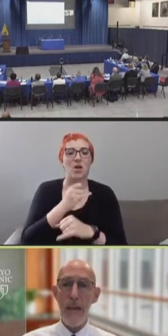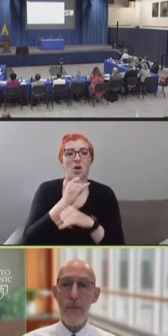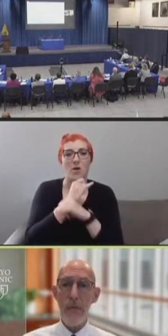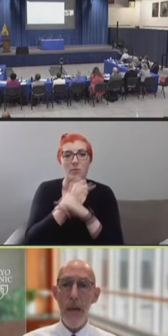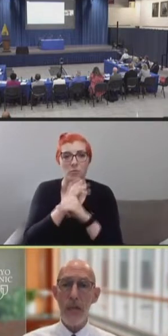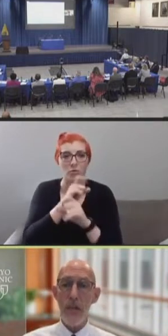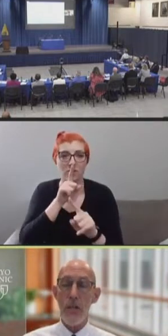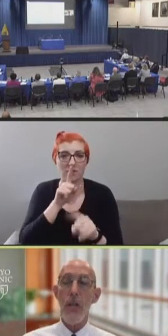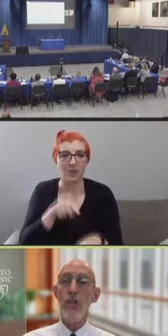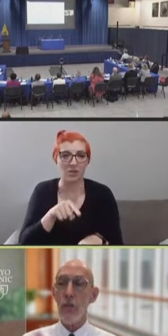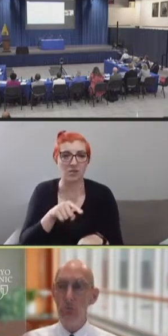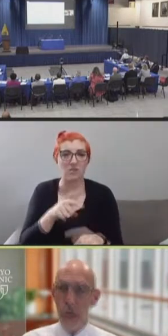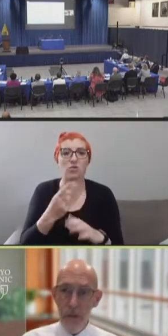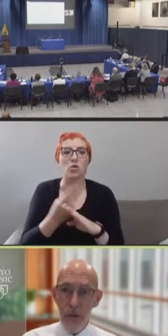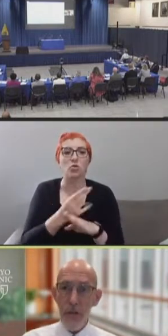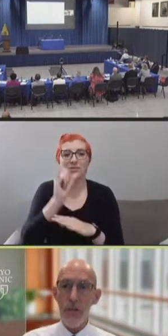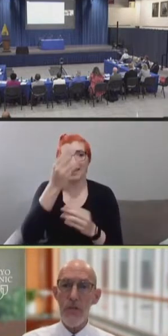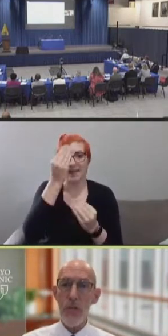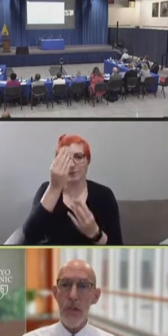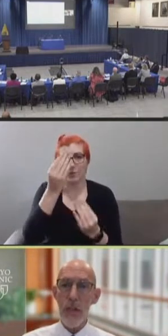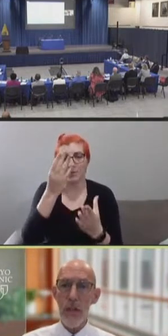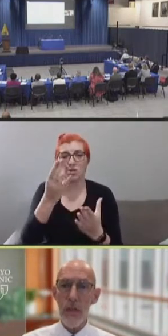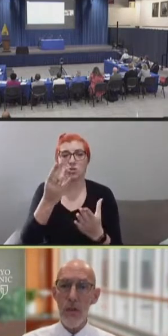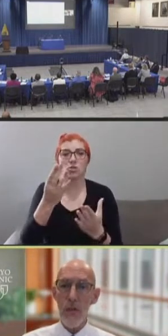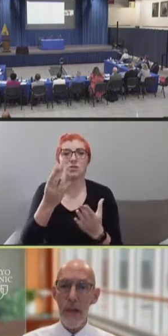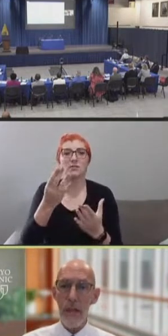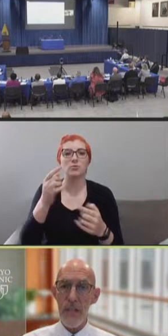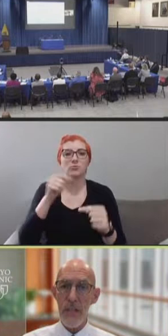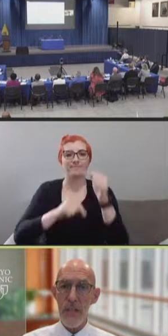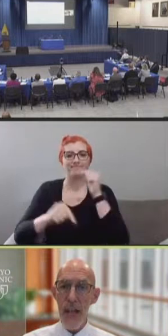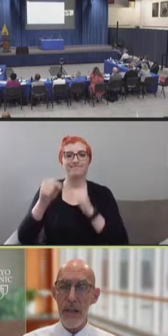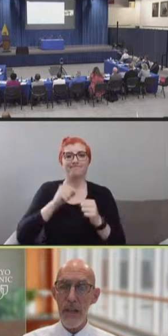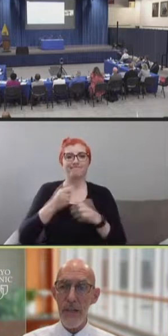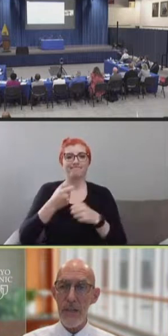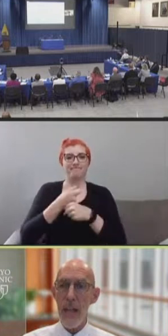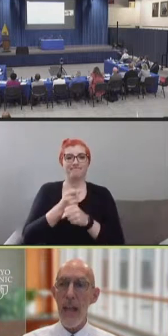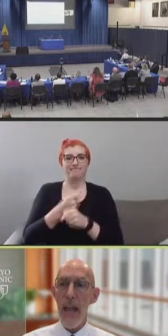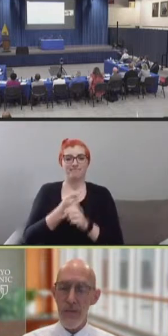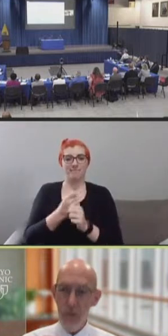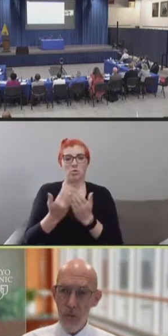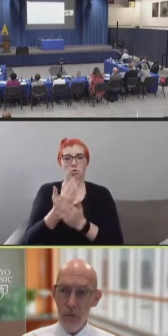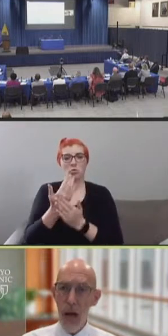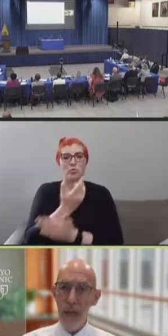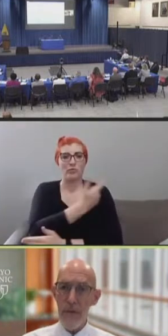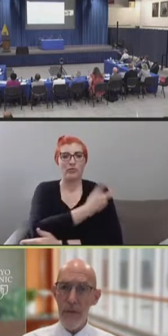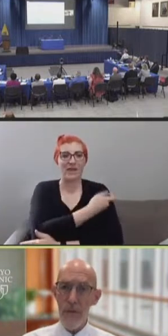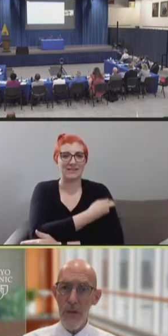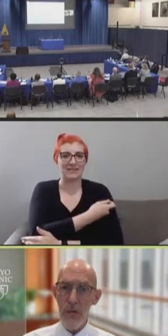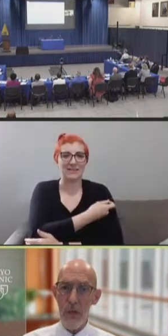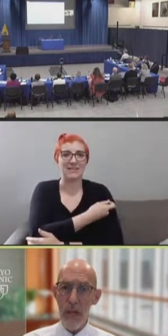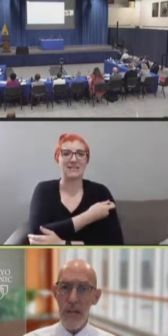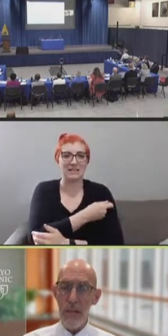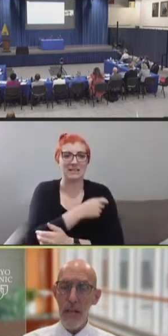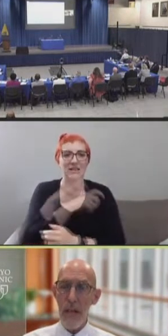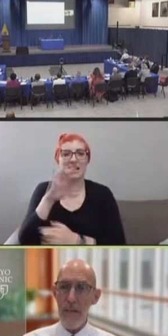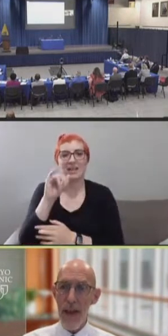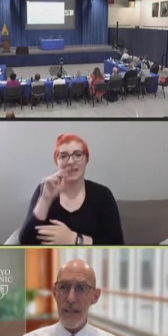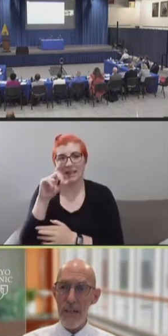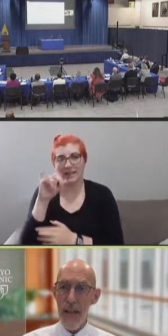that information to reverse engineer new vaccine candidates and to drive